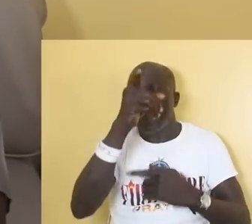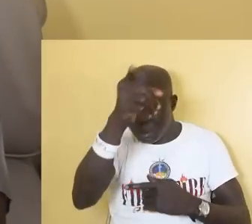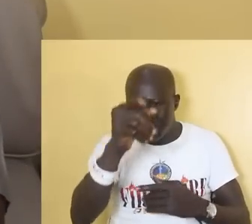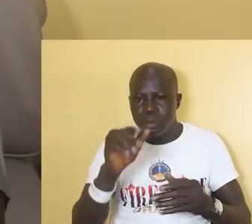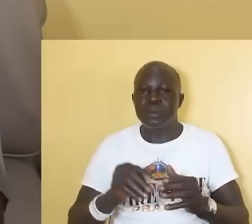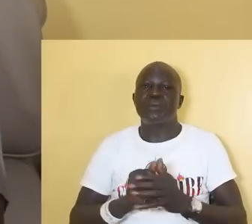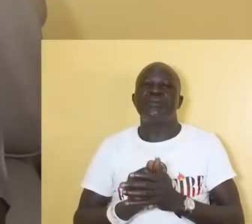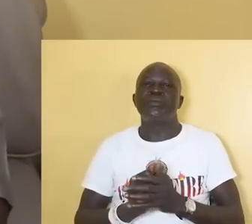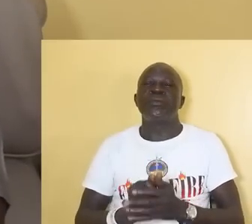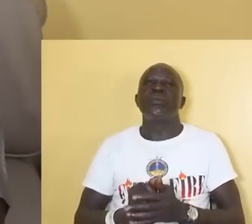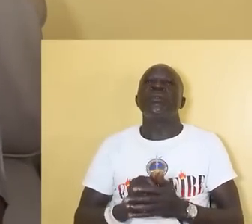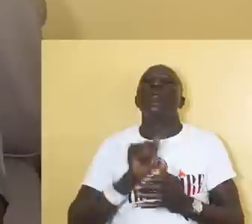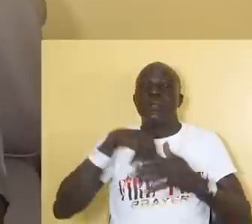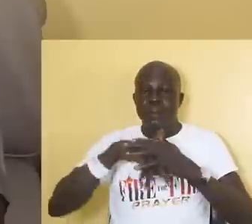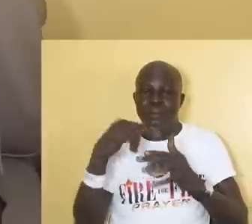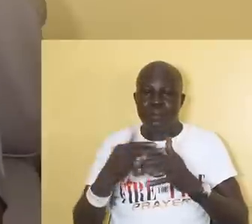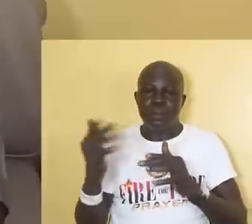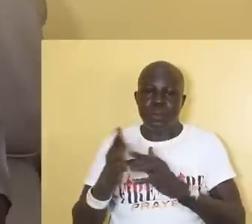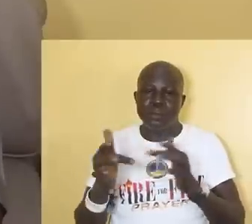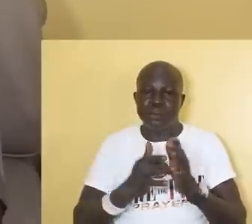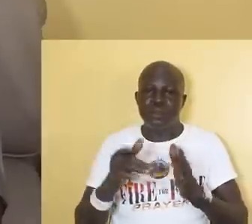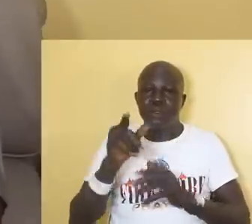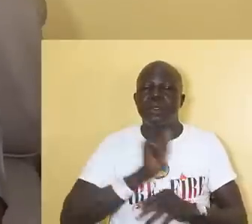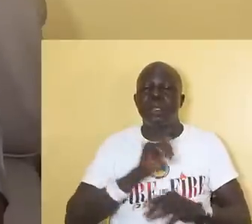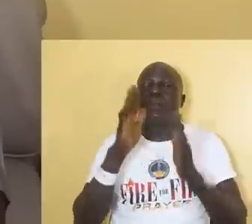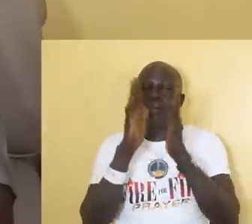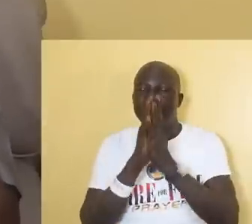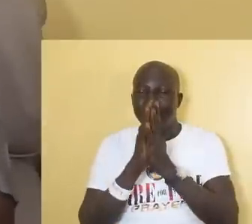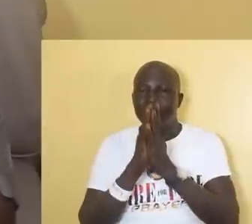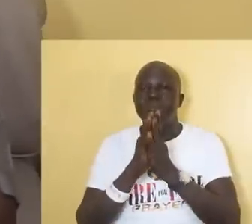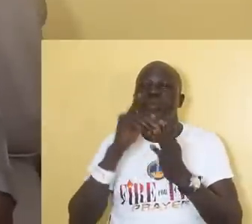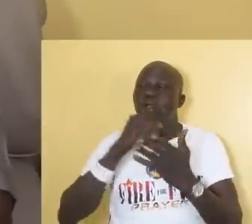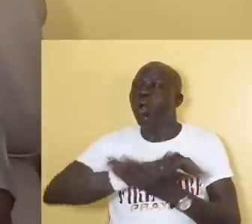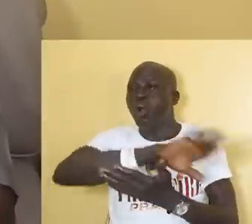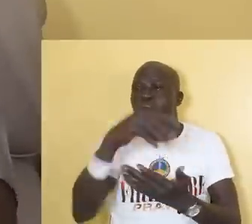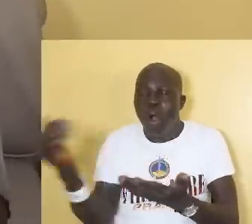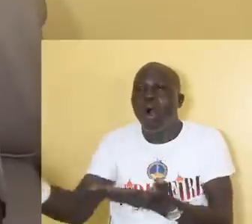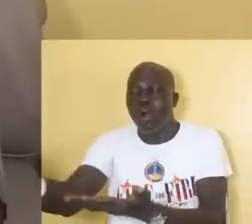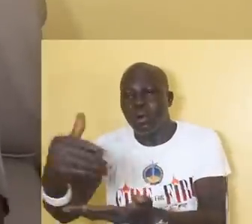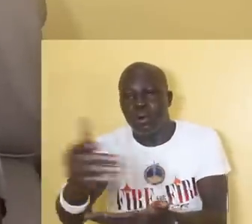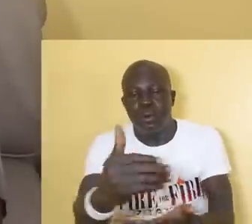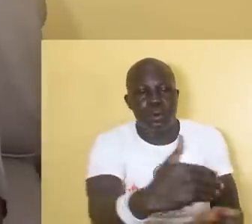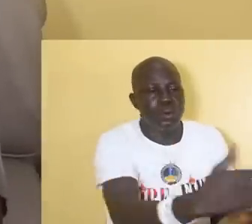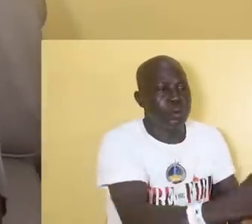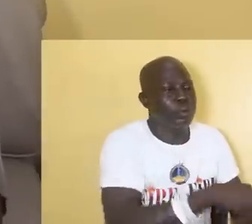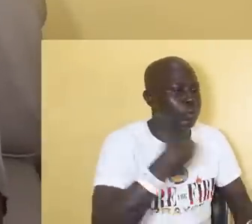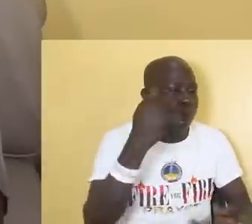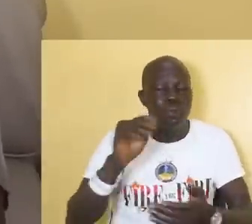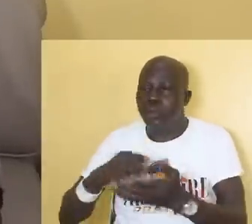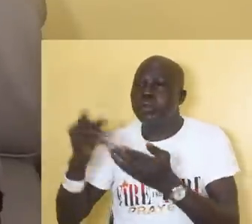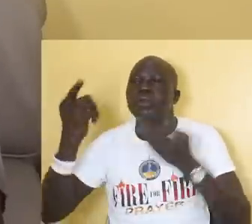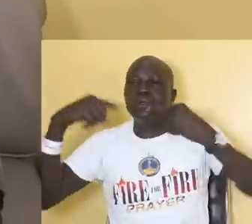God, we appreciate you. In the name of Jesus. I pray. Everything that you contribute for